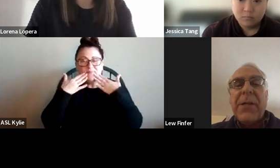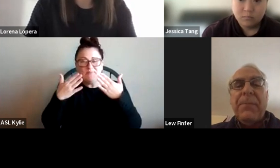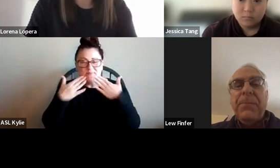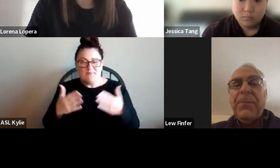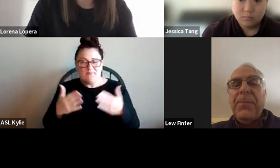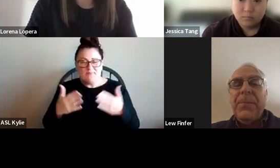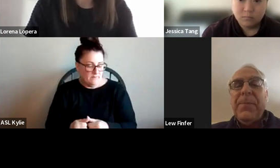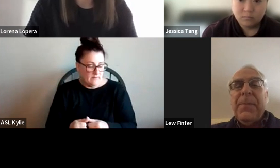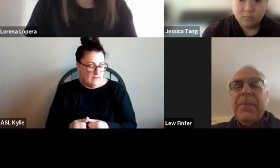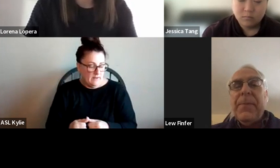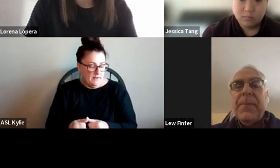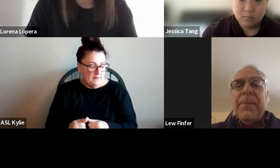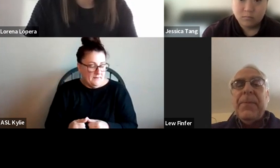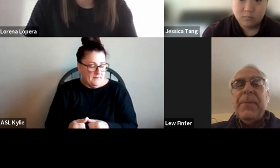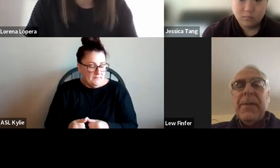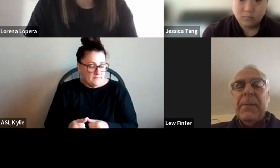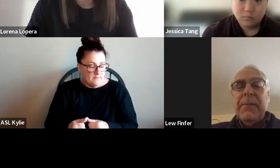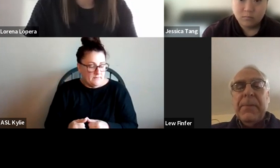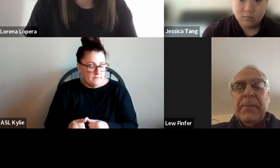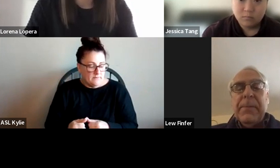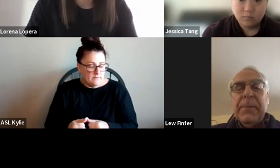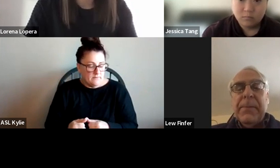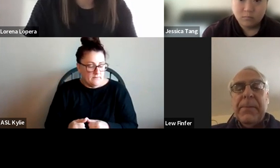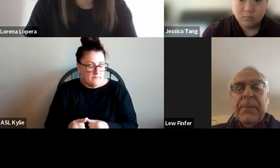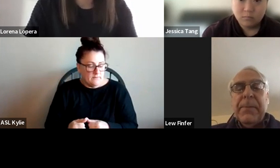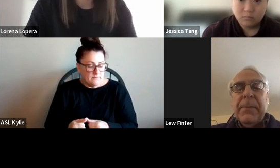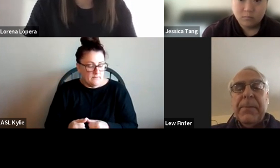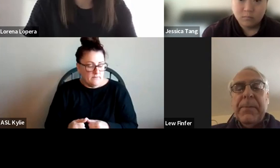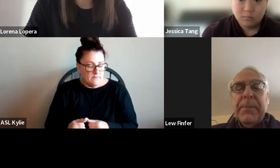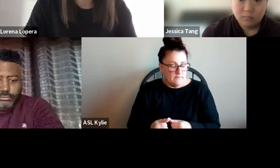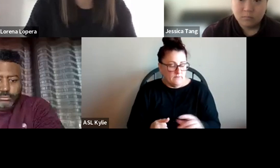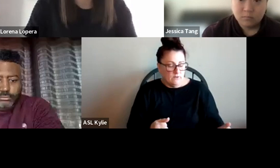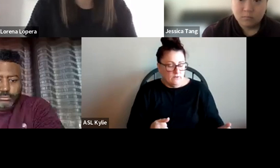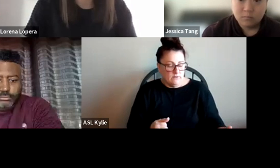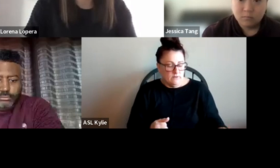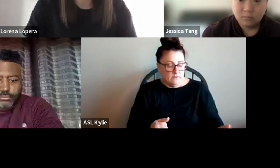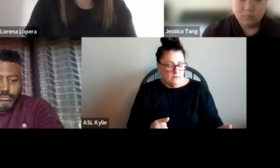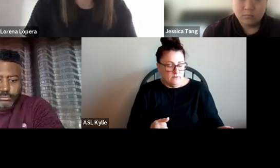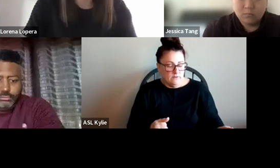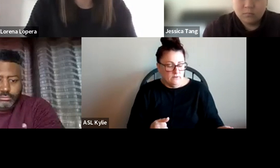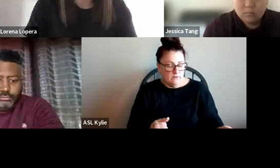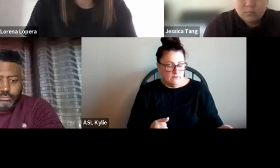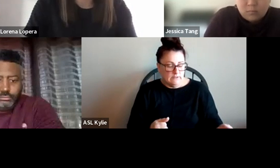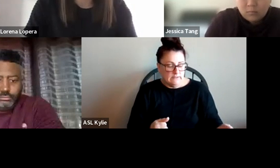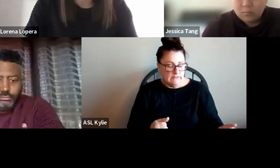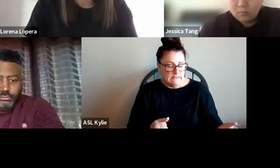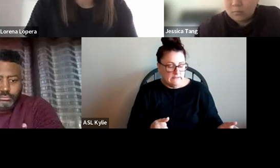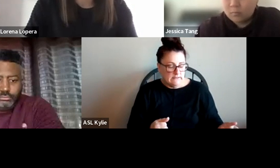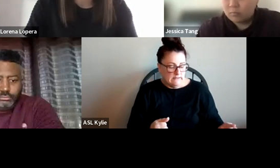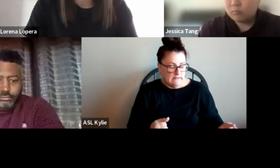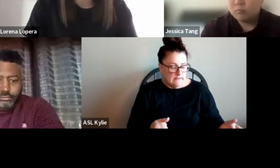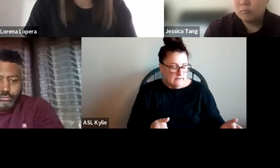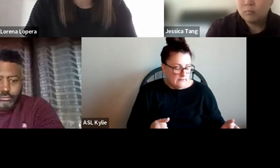very much. Thank you so much. Lisa Graff, you're our next speaker. You should see a prompt